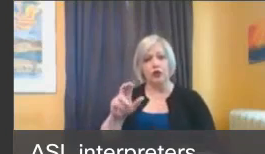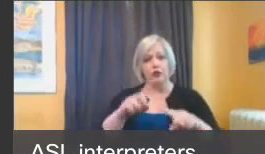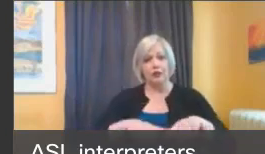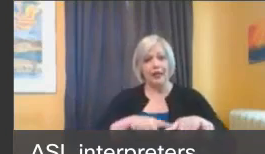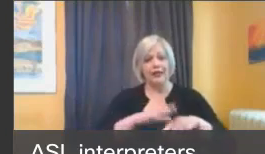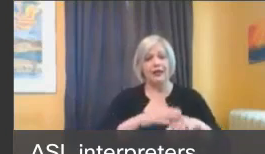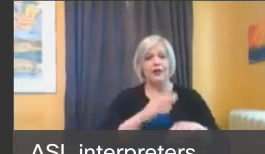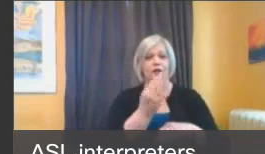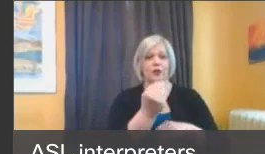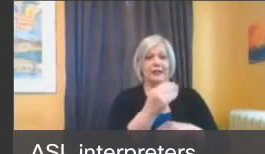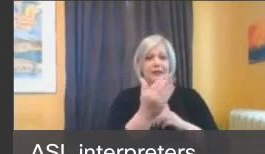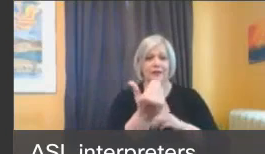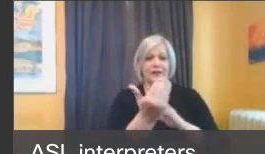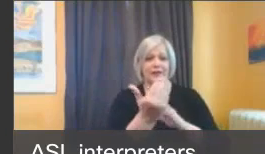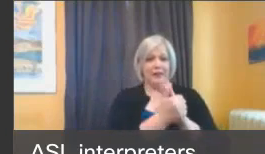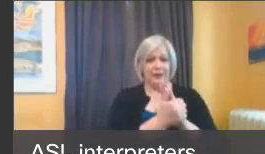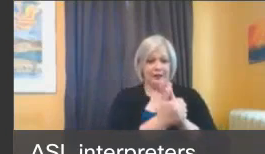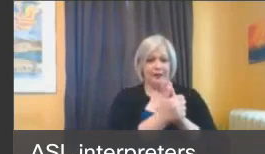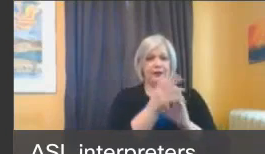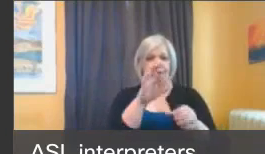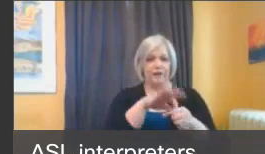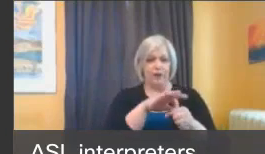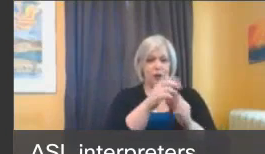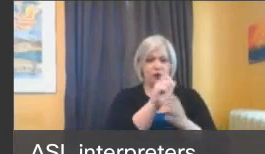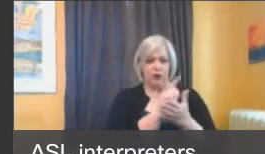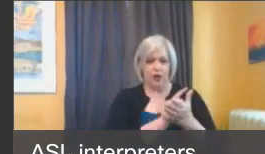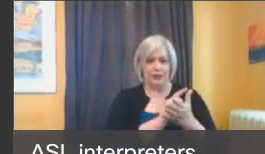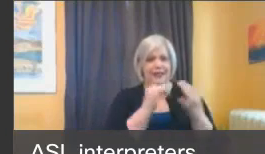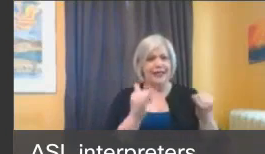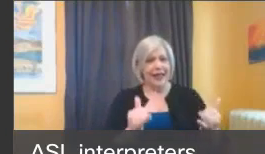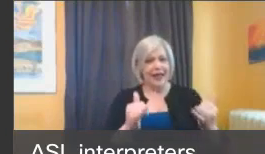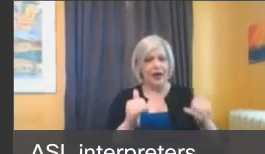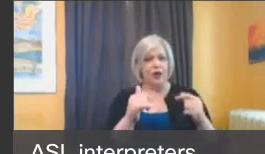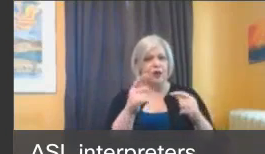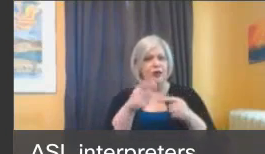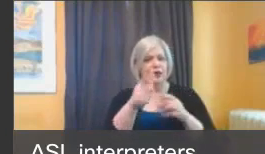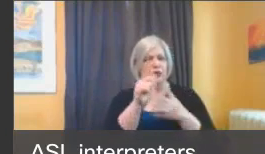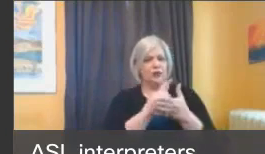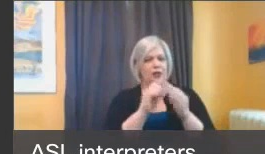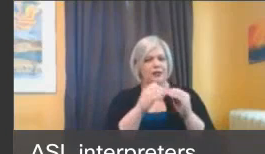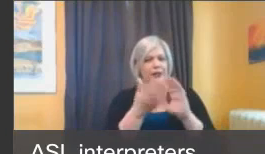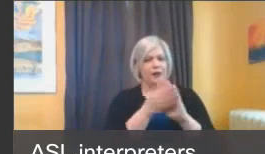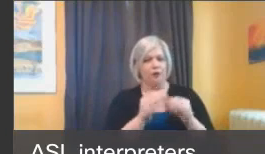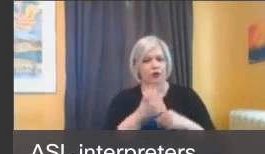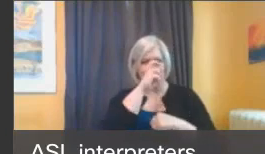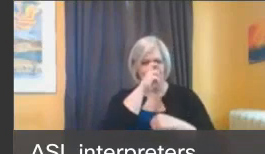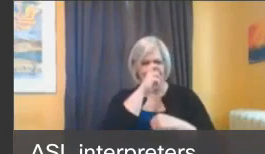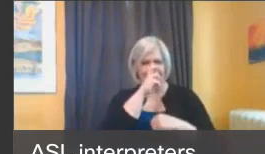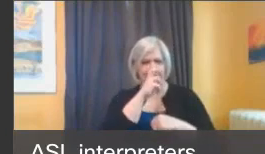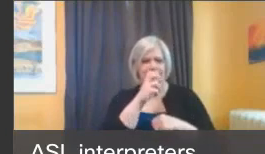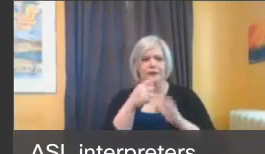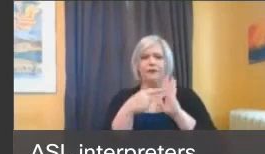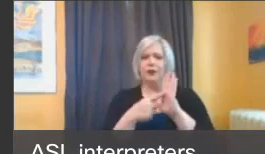14th and 15th Amendments. And the Supreme Court in particular has taken a more narrow view of those provisions in recent years. So for